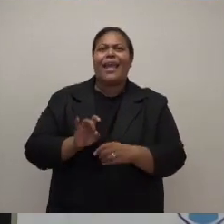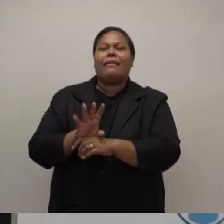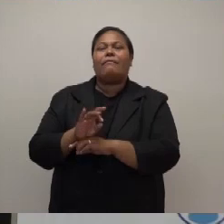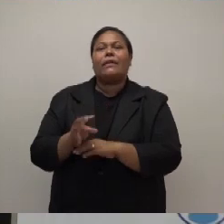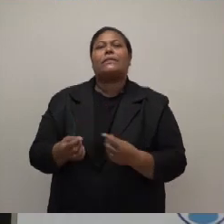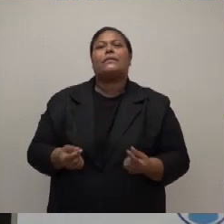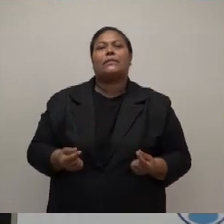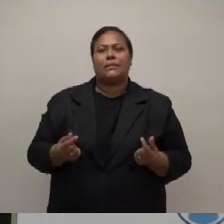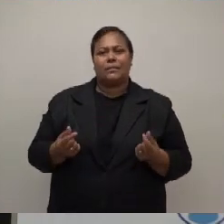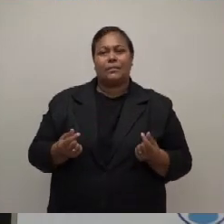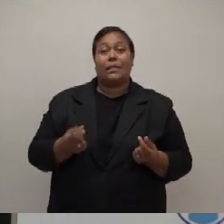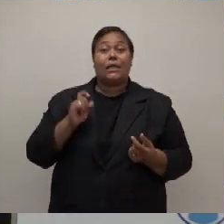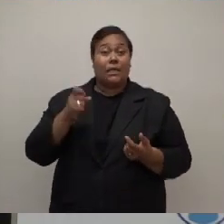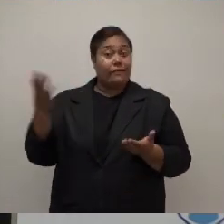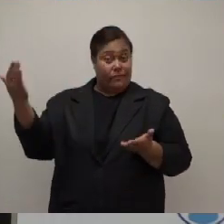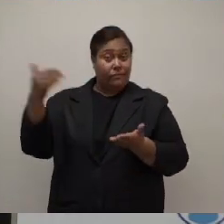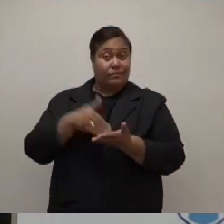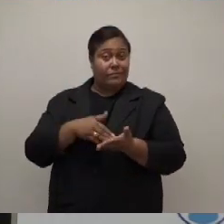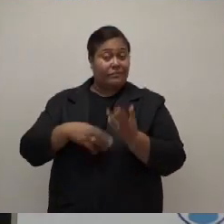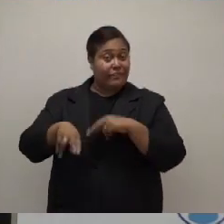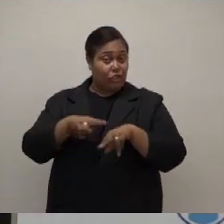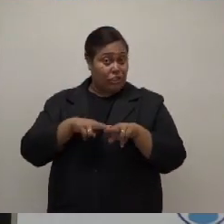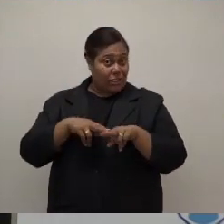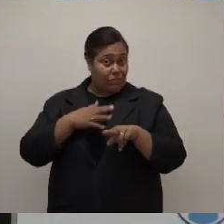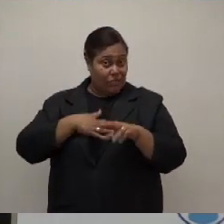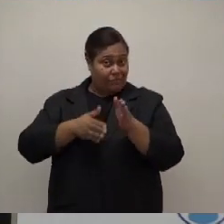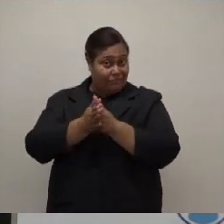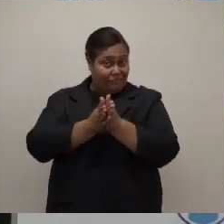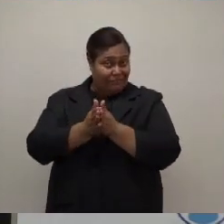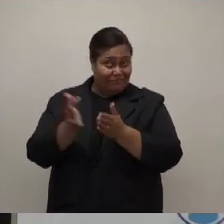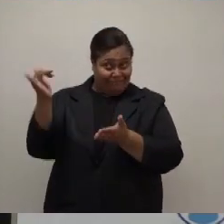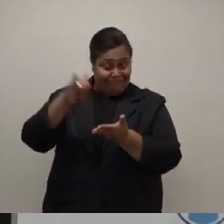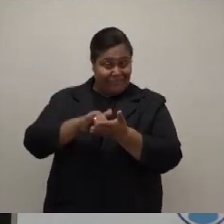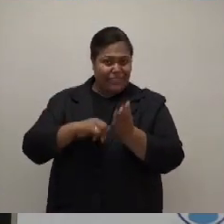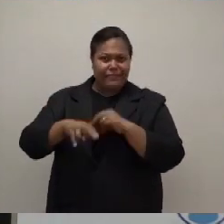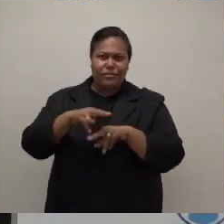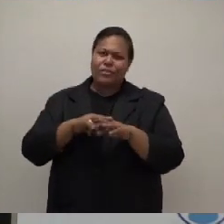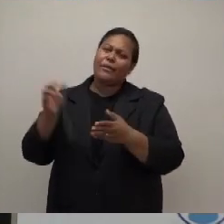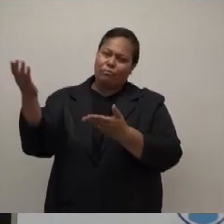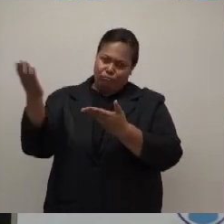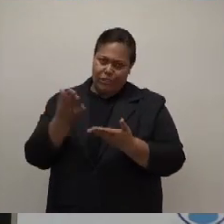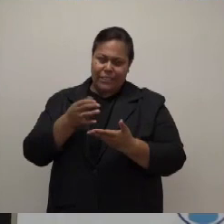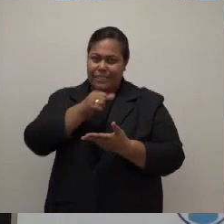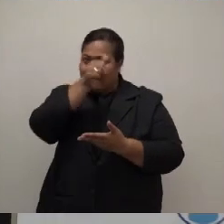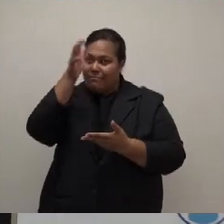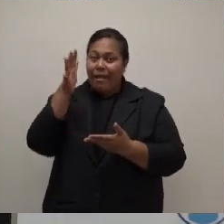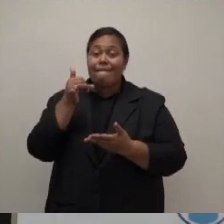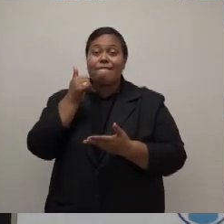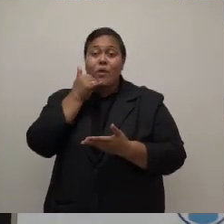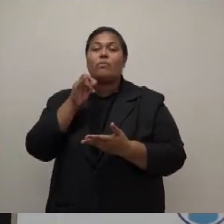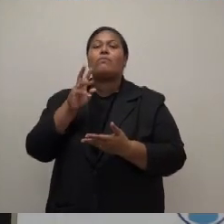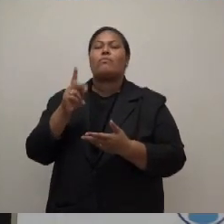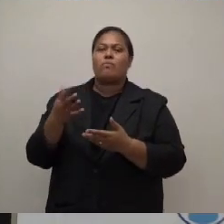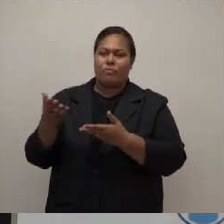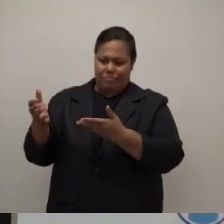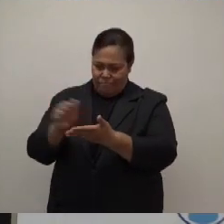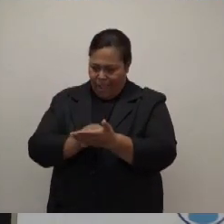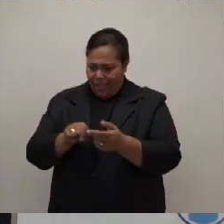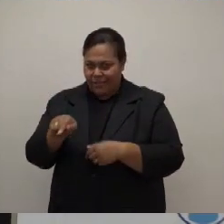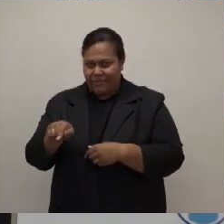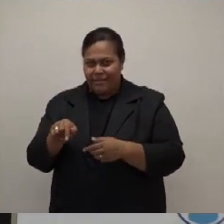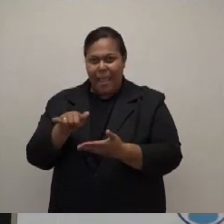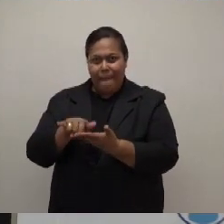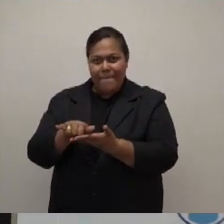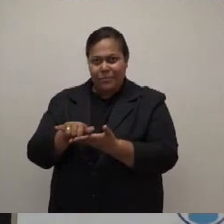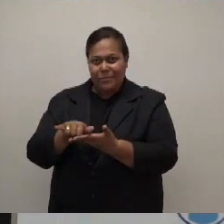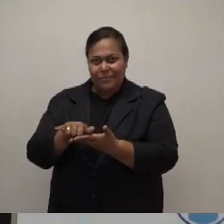Fiji, bring a smartphone or buy a smartphone and download careFIJI. Our